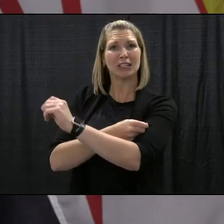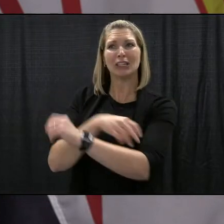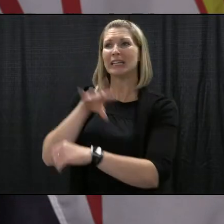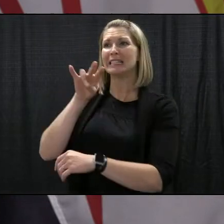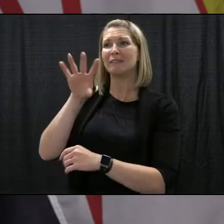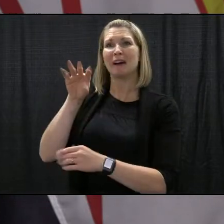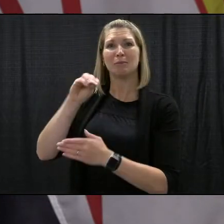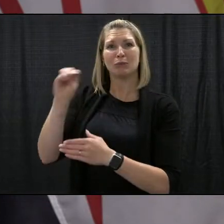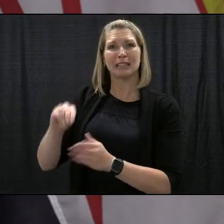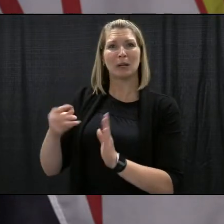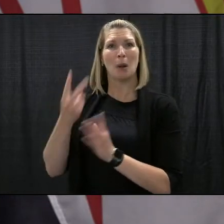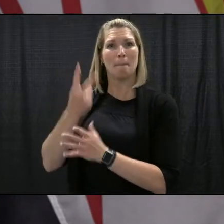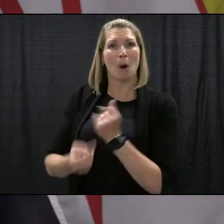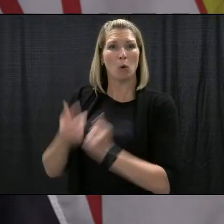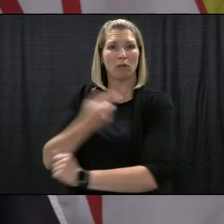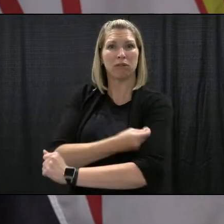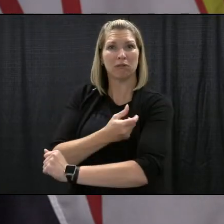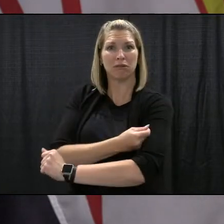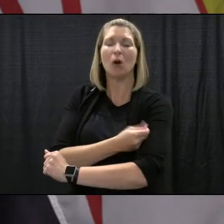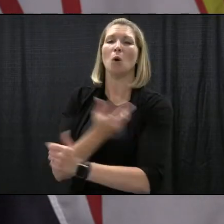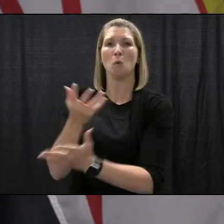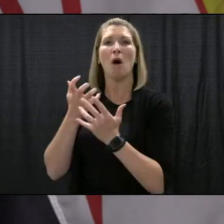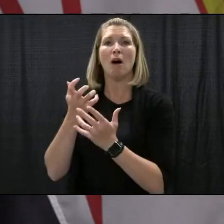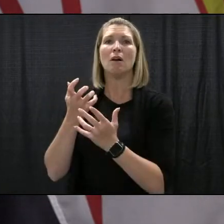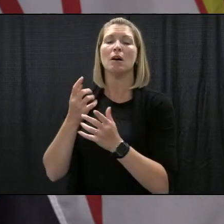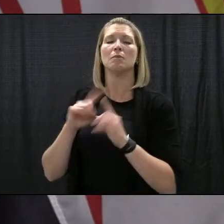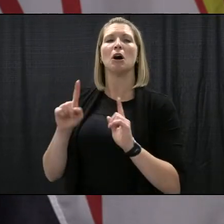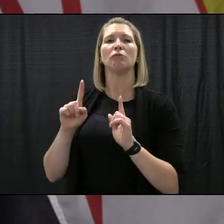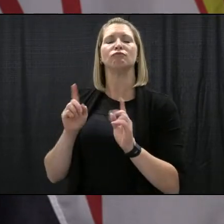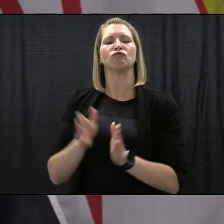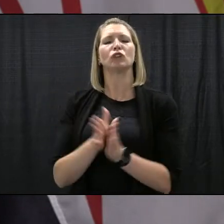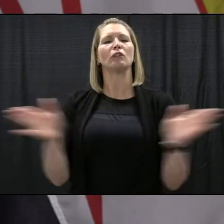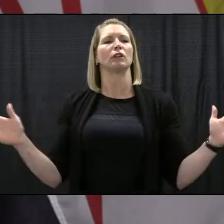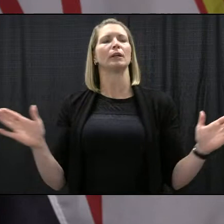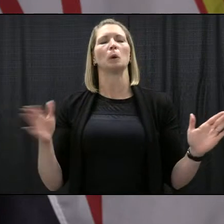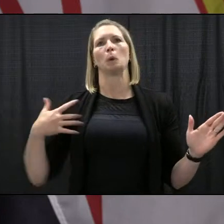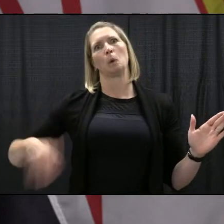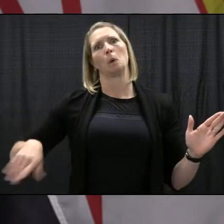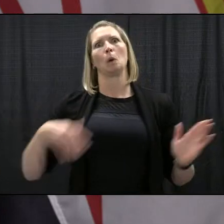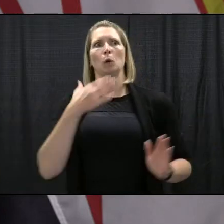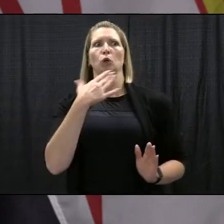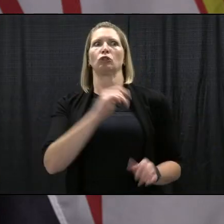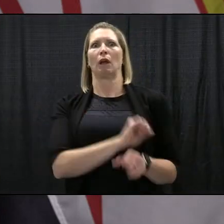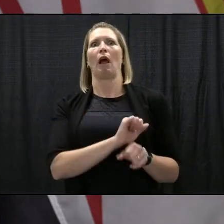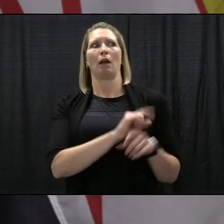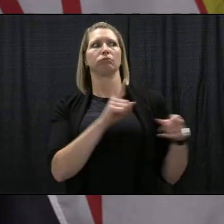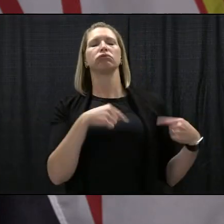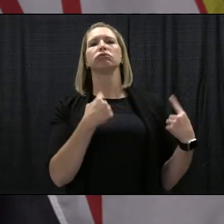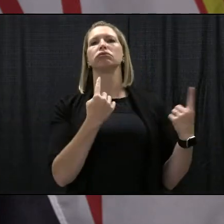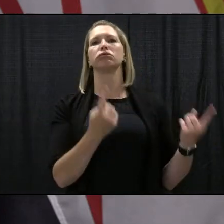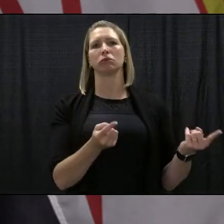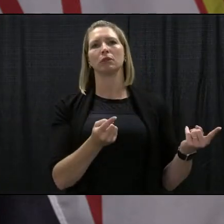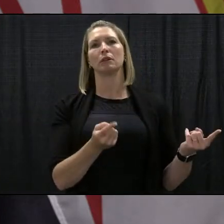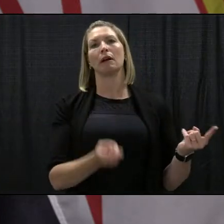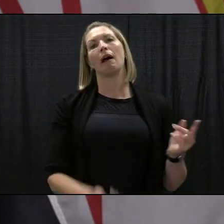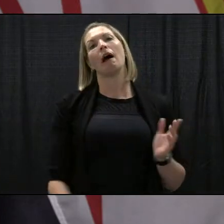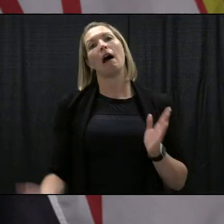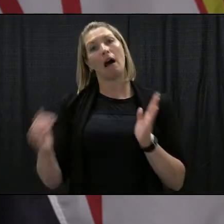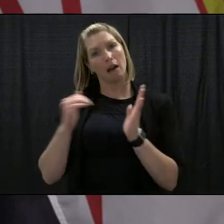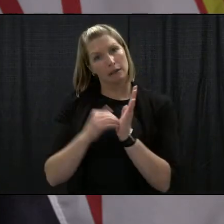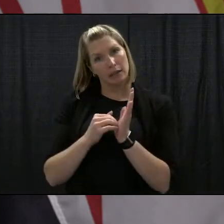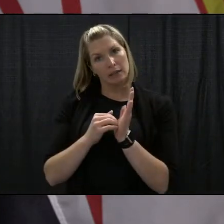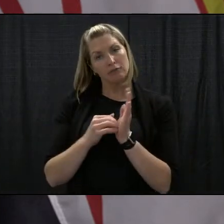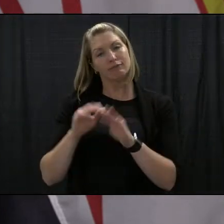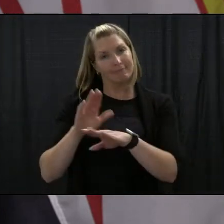further. We are otherwise doing remarkably well with our COVID vaccination program, and I remind everyone to book your first or